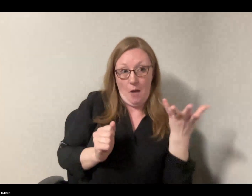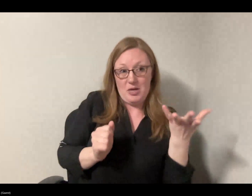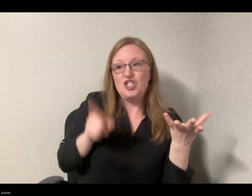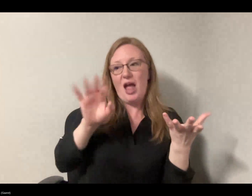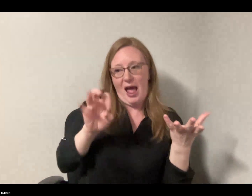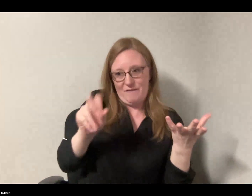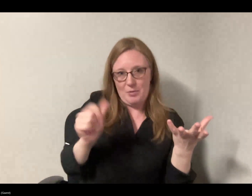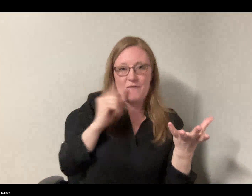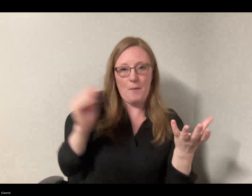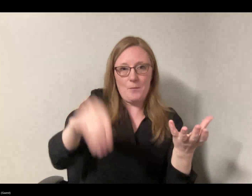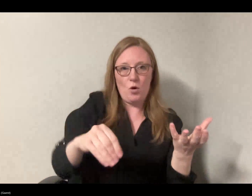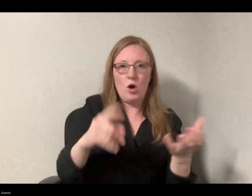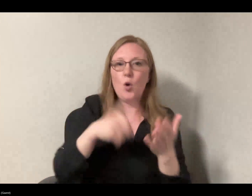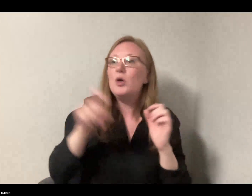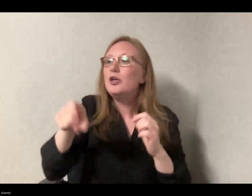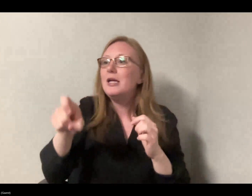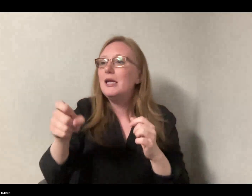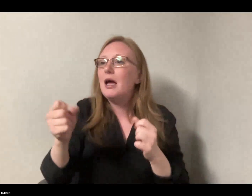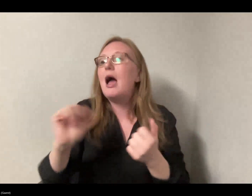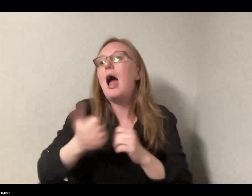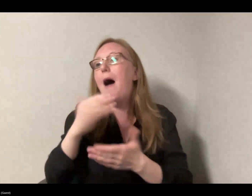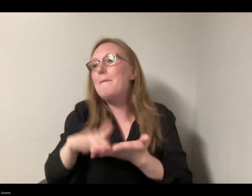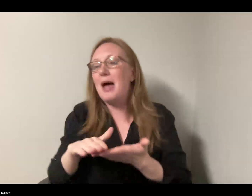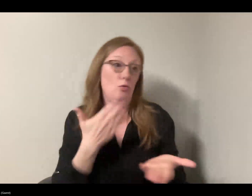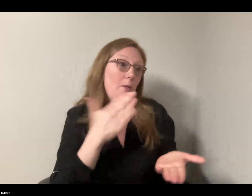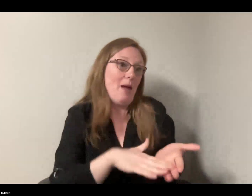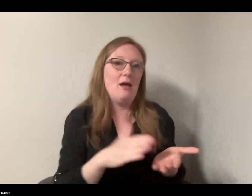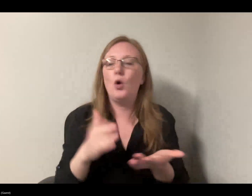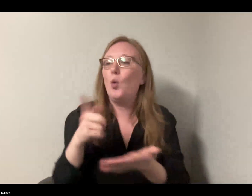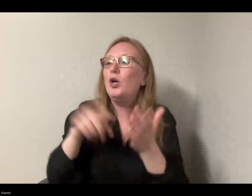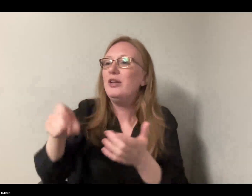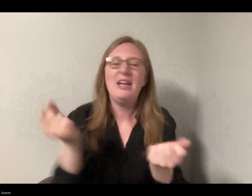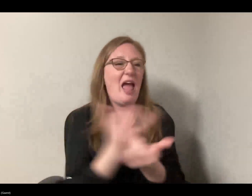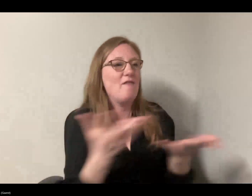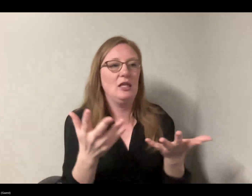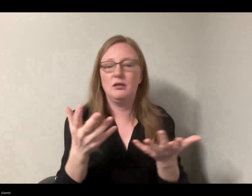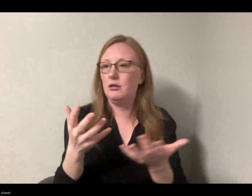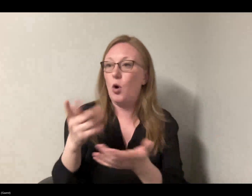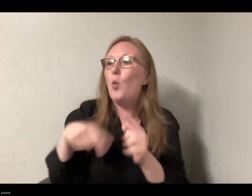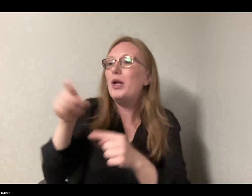heard this, what do you need? How bad is it? It's bad. What do you need? Everything. When you need it